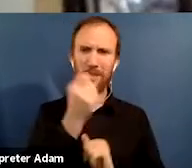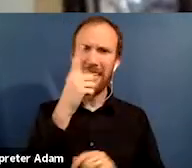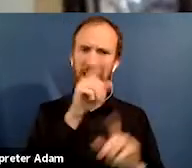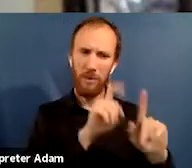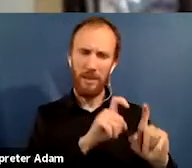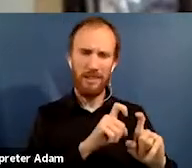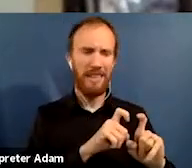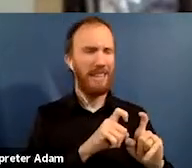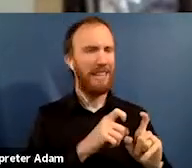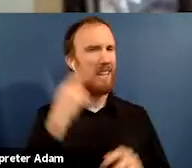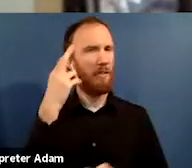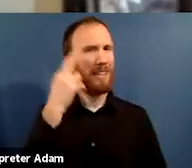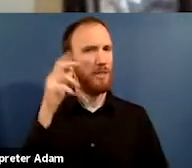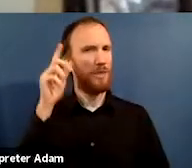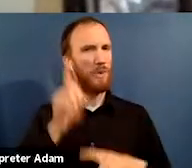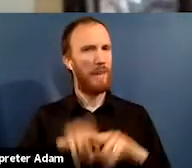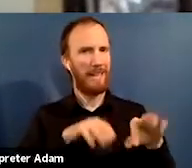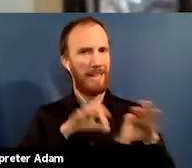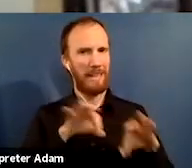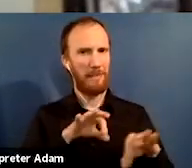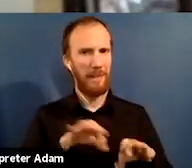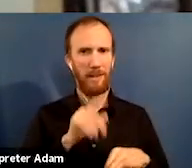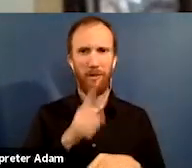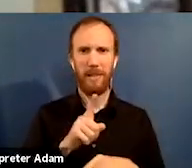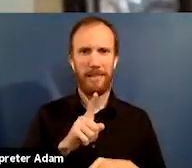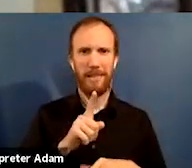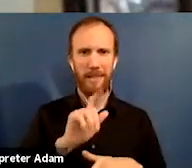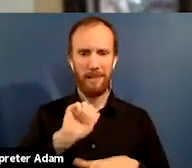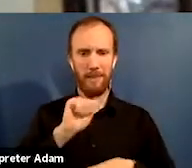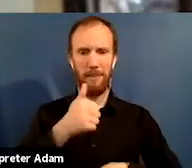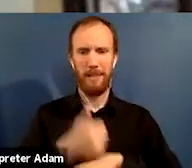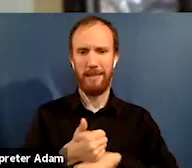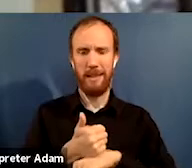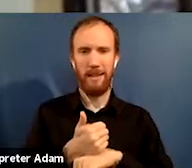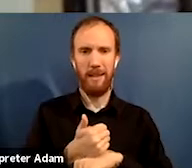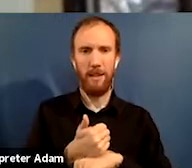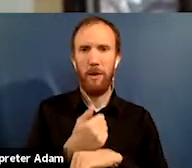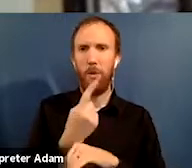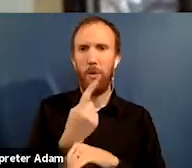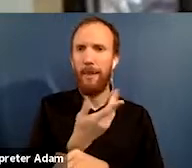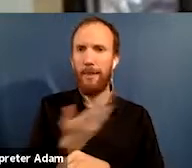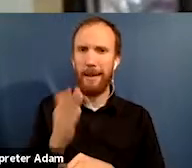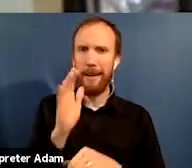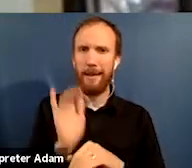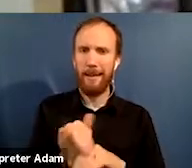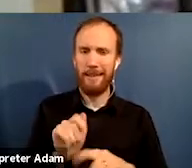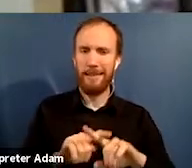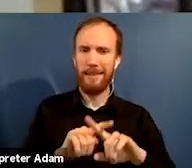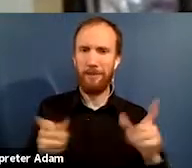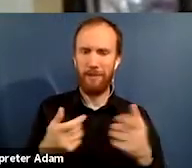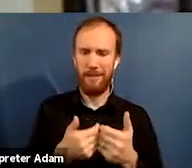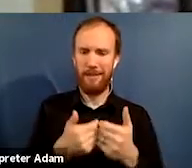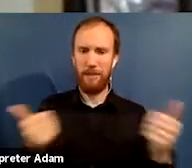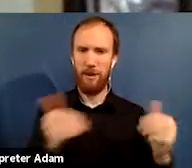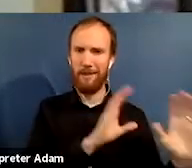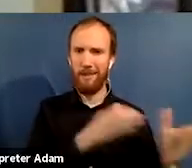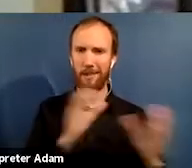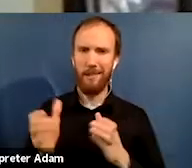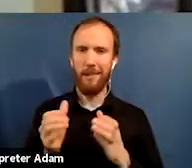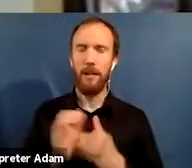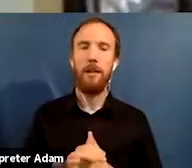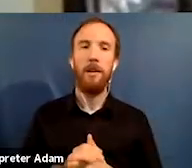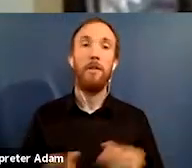couldn't just explain inequality only sort of along only one dimension of difference. And more specifically,